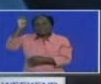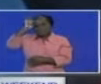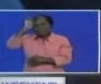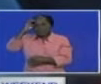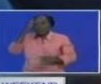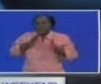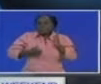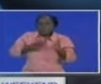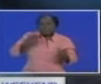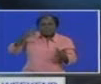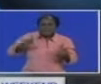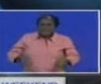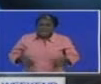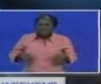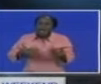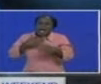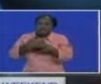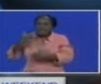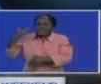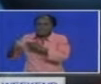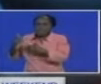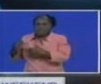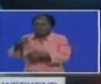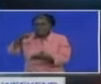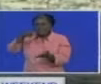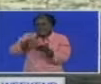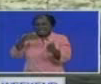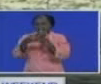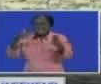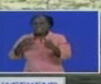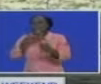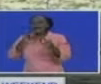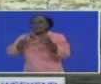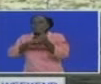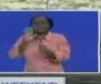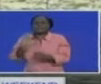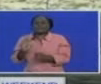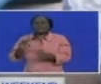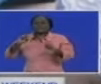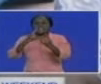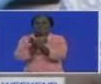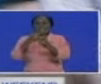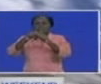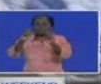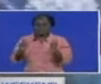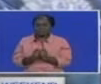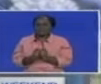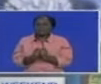run for dear life after her neighbors turned against her husband, who was of a different tribe.